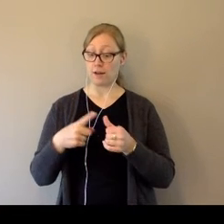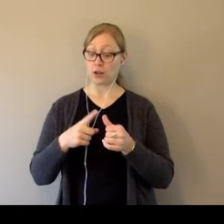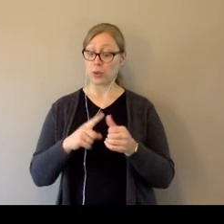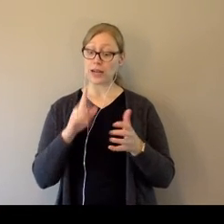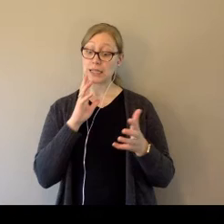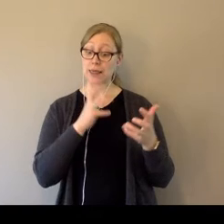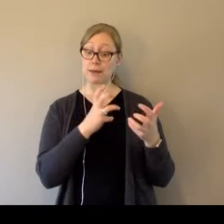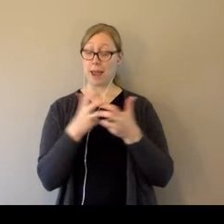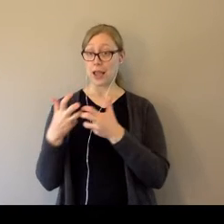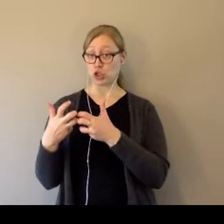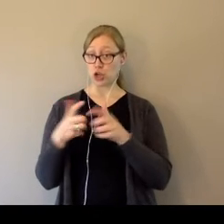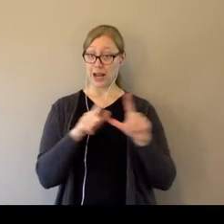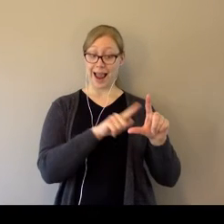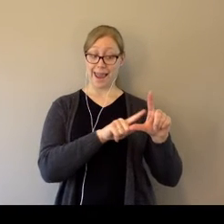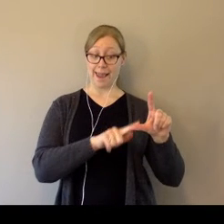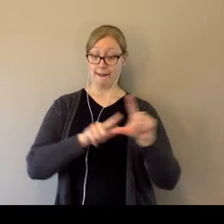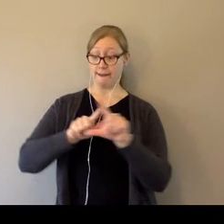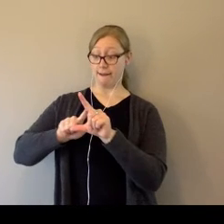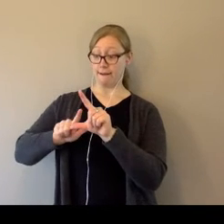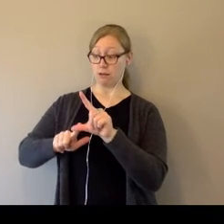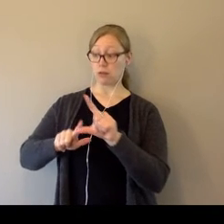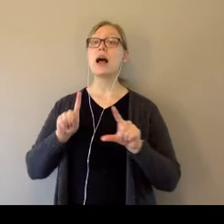to be congruent.